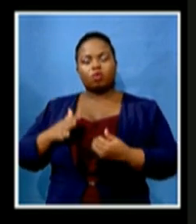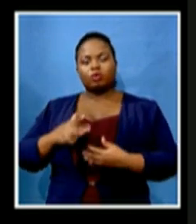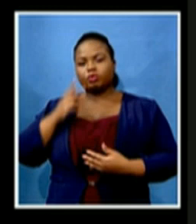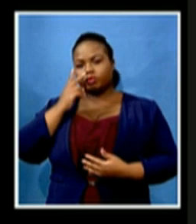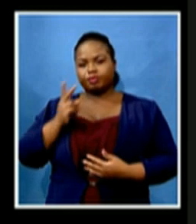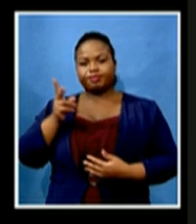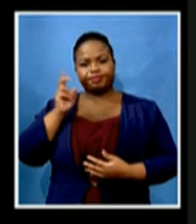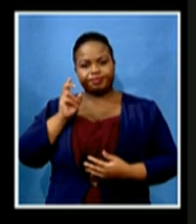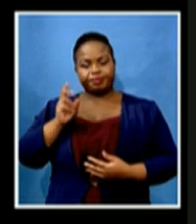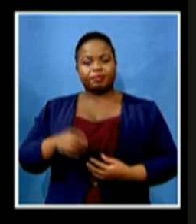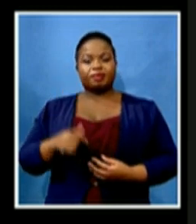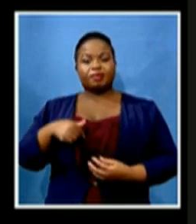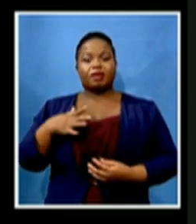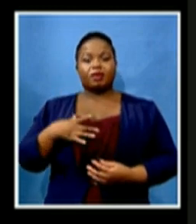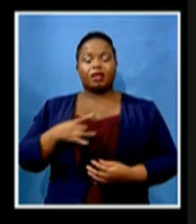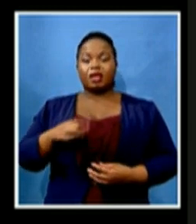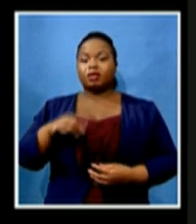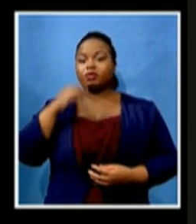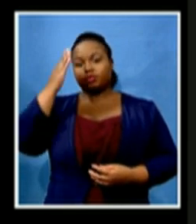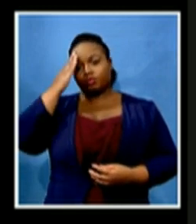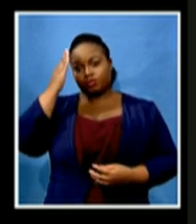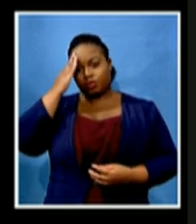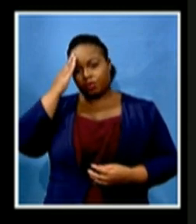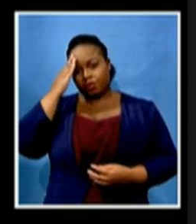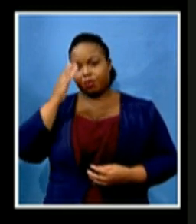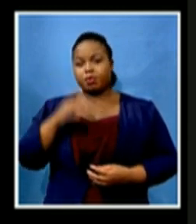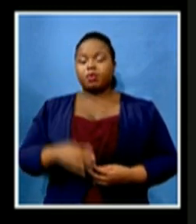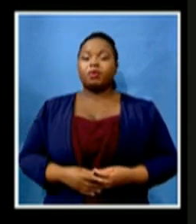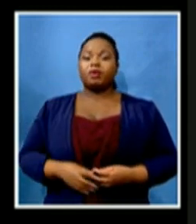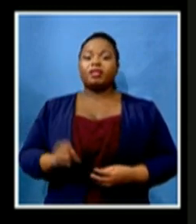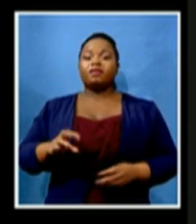if the National Command Council